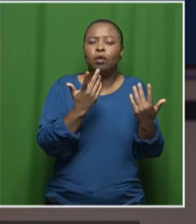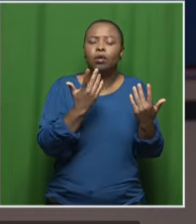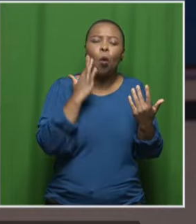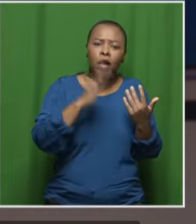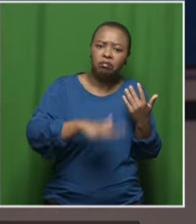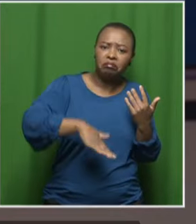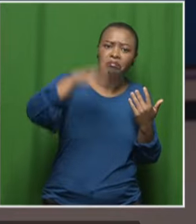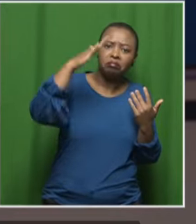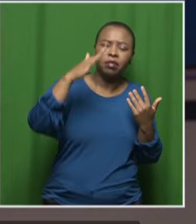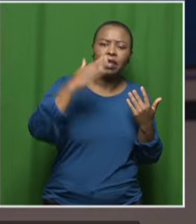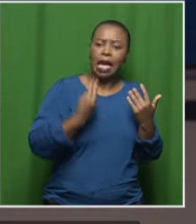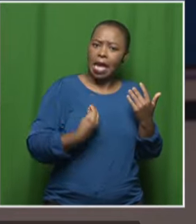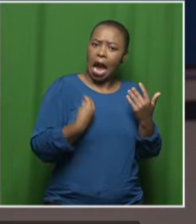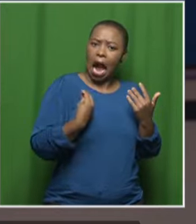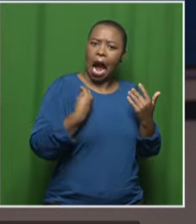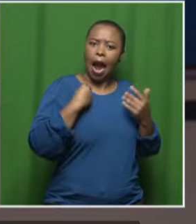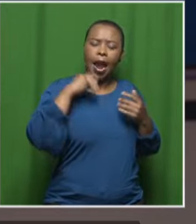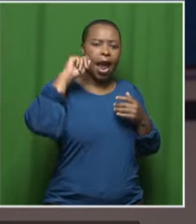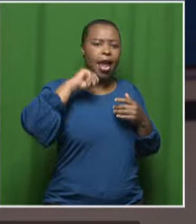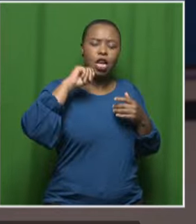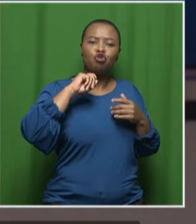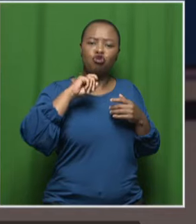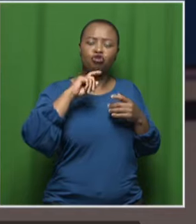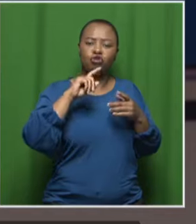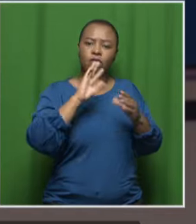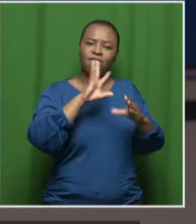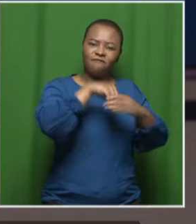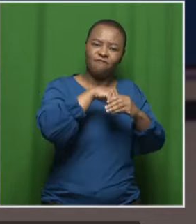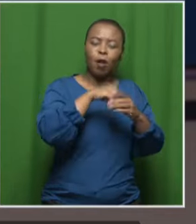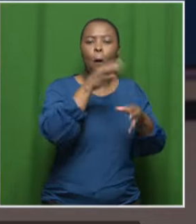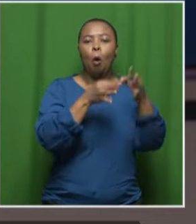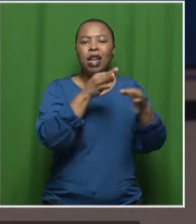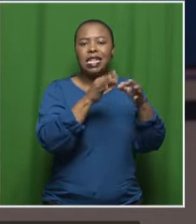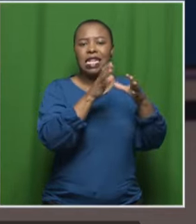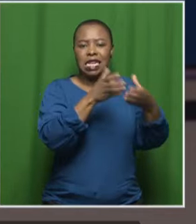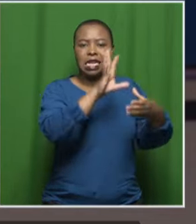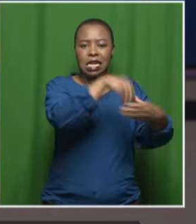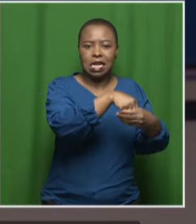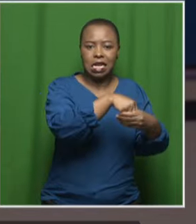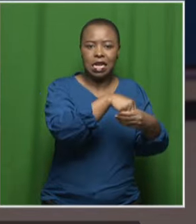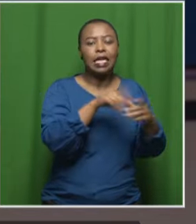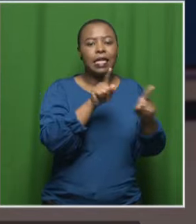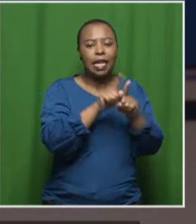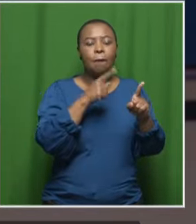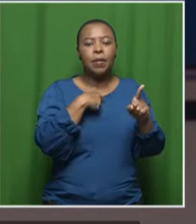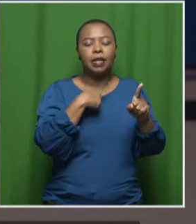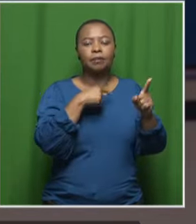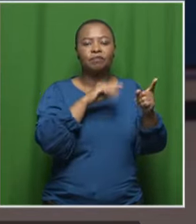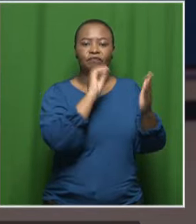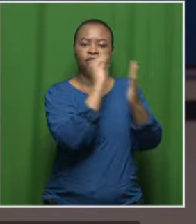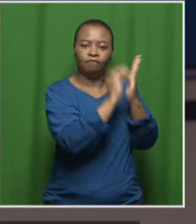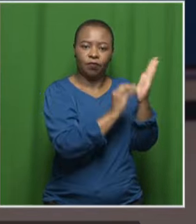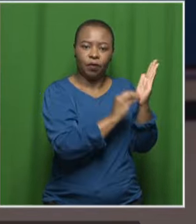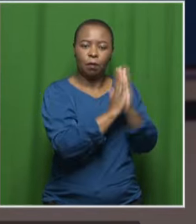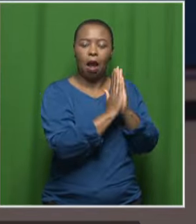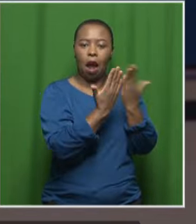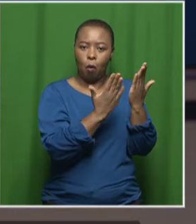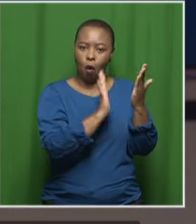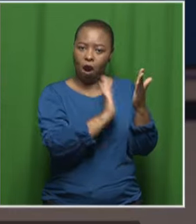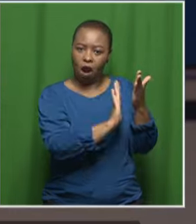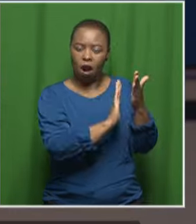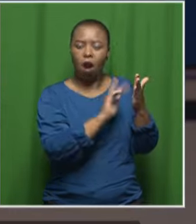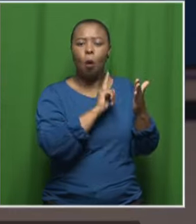political at a very young age. And I had experiences at a very young age, as I chronicle in my book, when people that